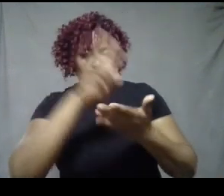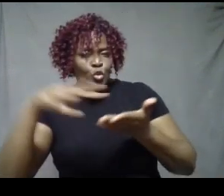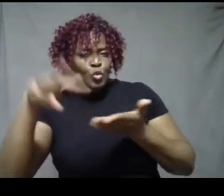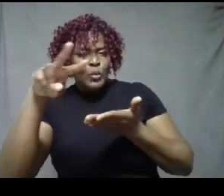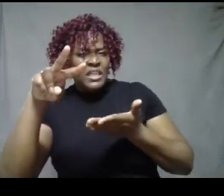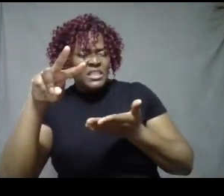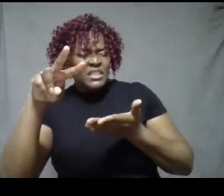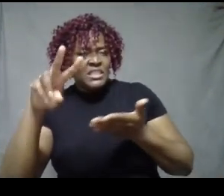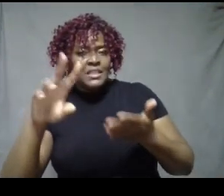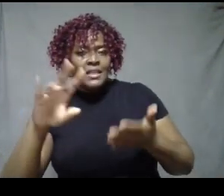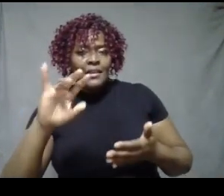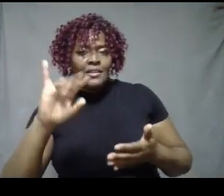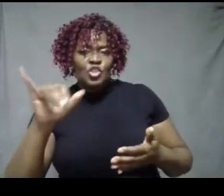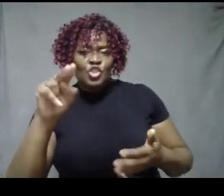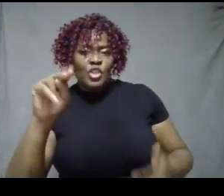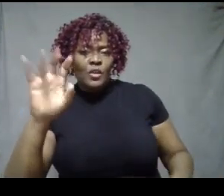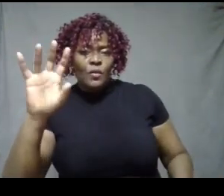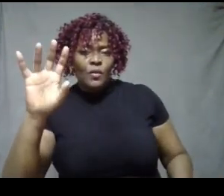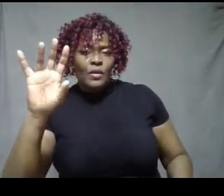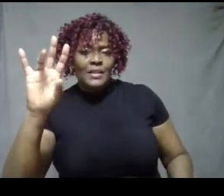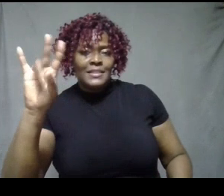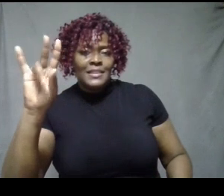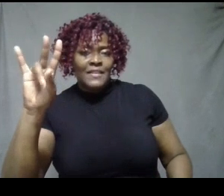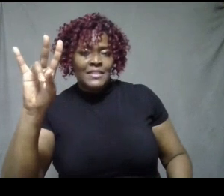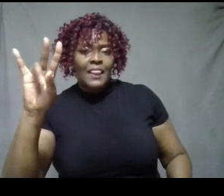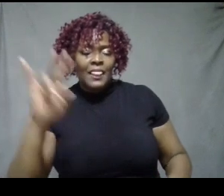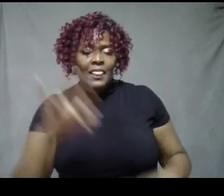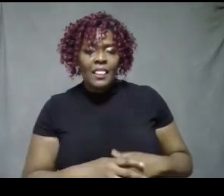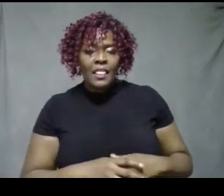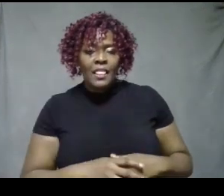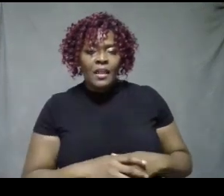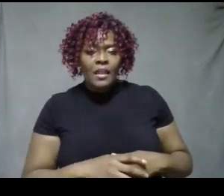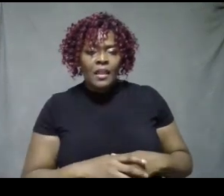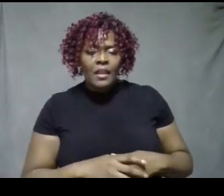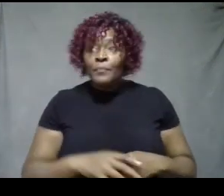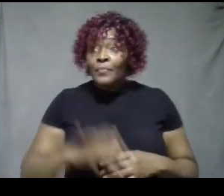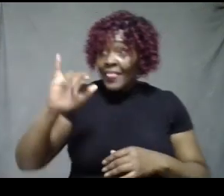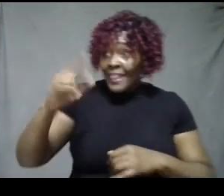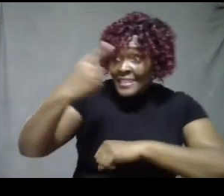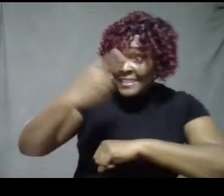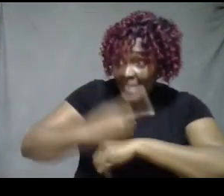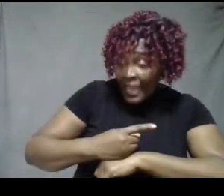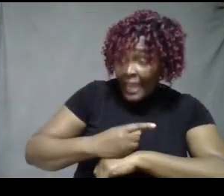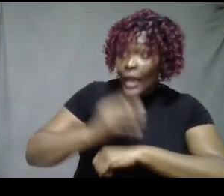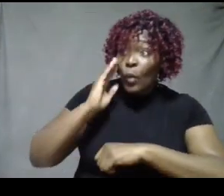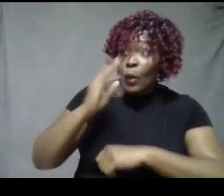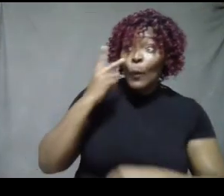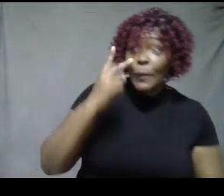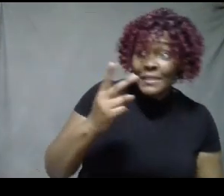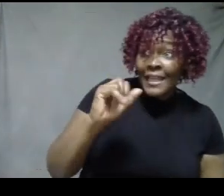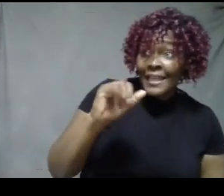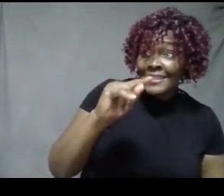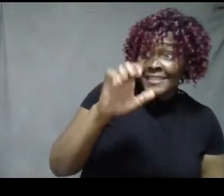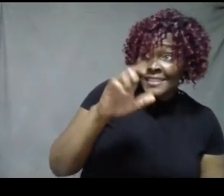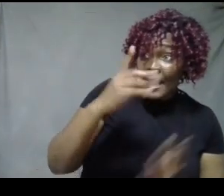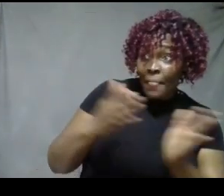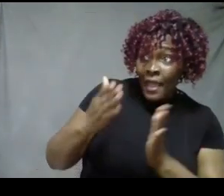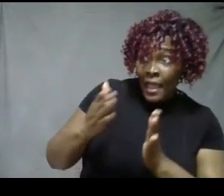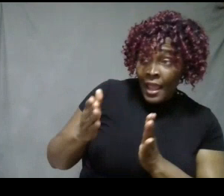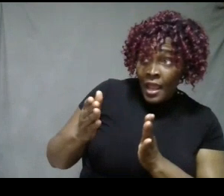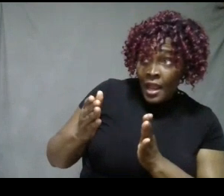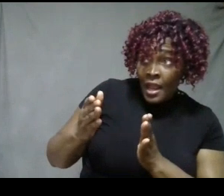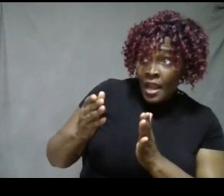the 17th. On the 17th. All right. That what the motion would be. Is that the date when we're going to see the site plan? I